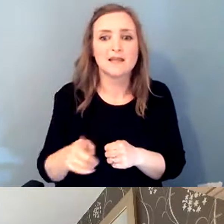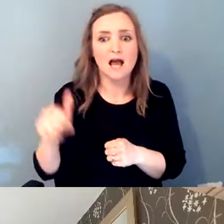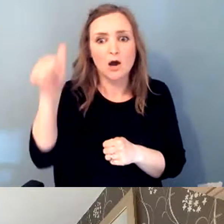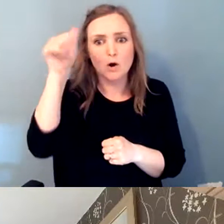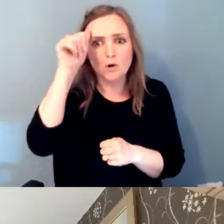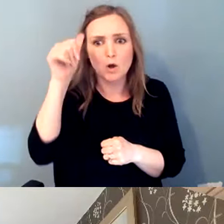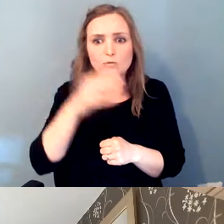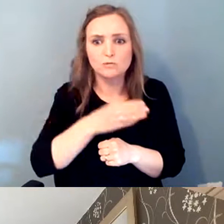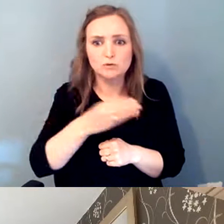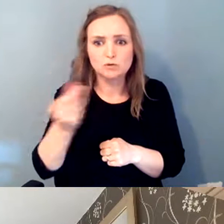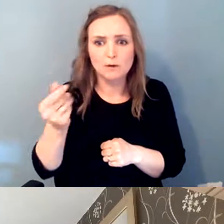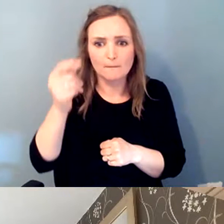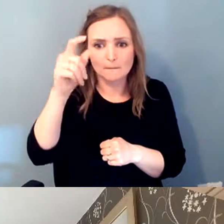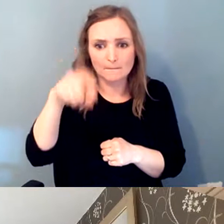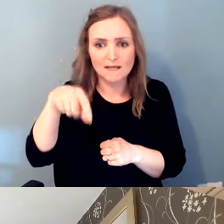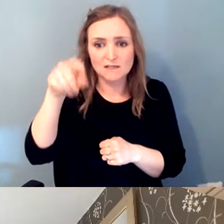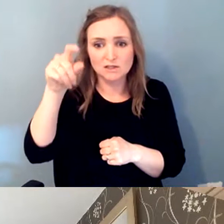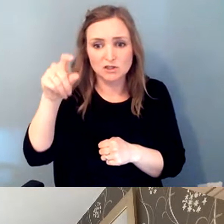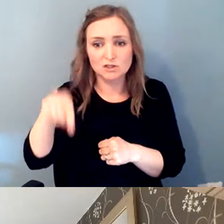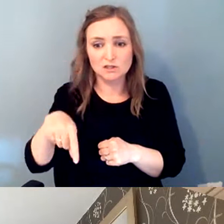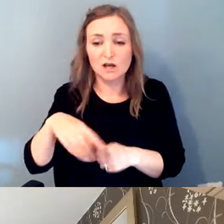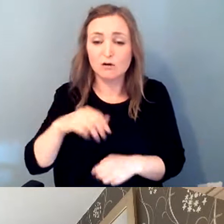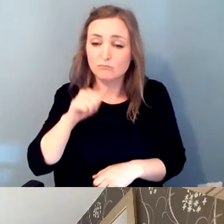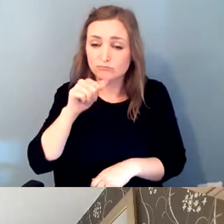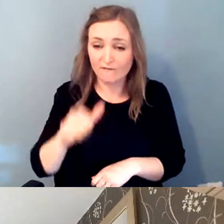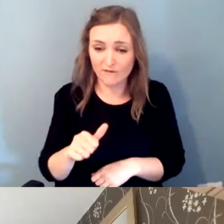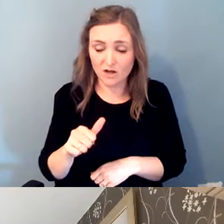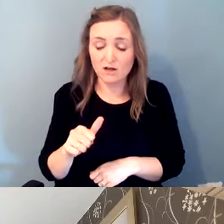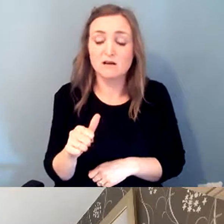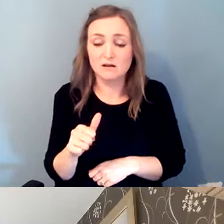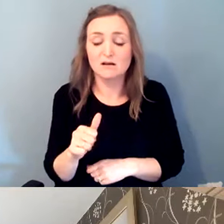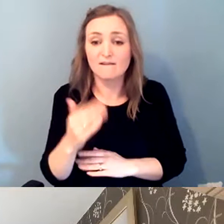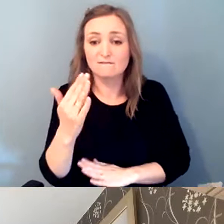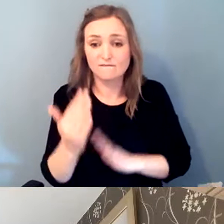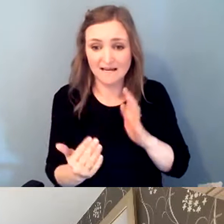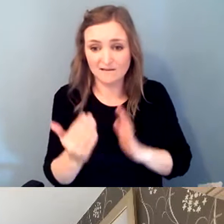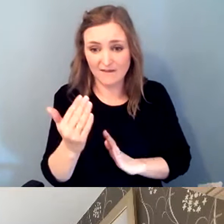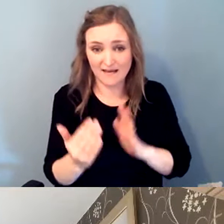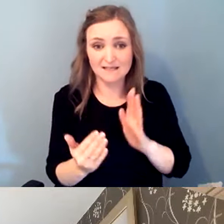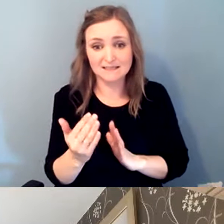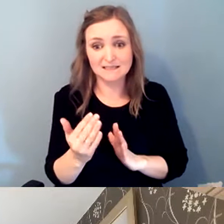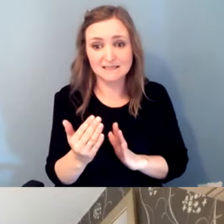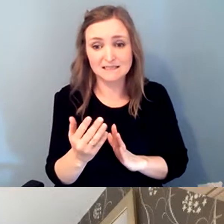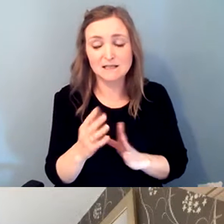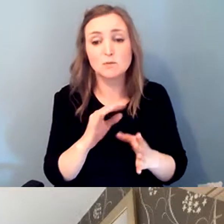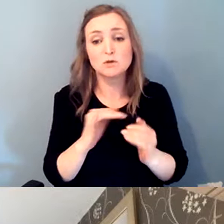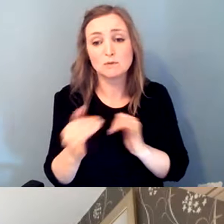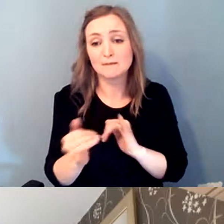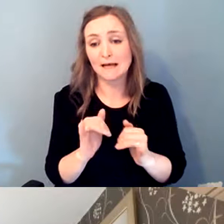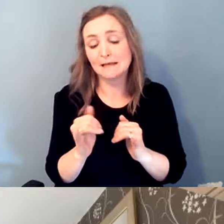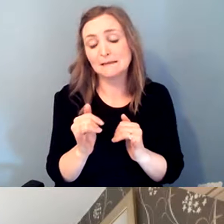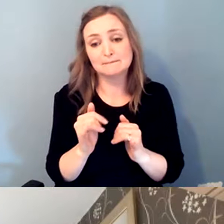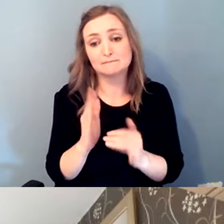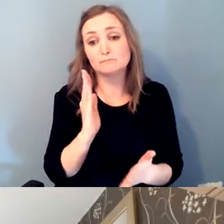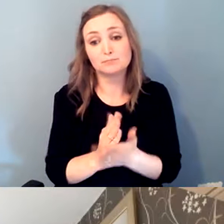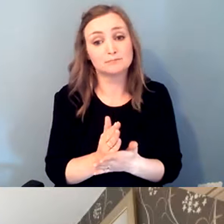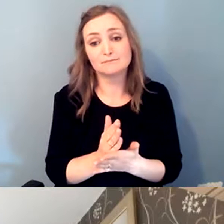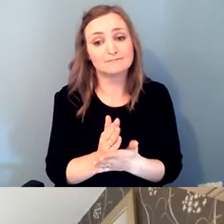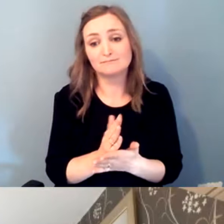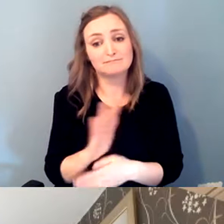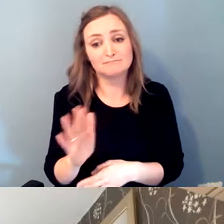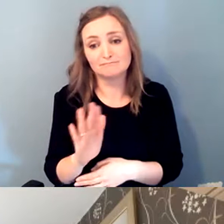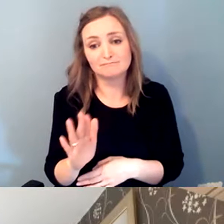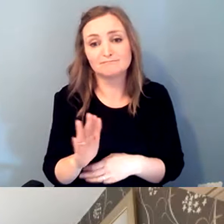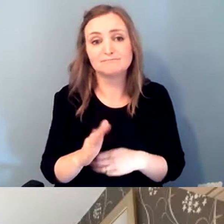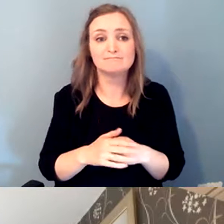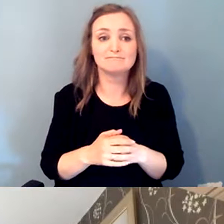it isn't always essential. Now, if it's a sensitive thing, or certainly if any kind of examination needs to be done or procedure,